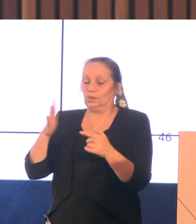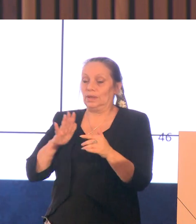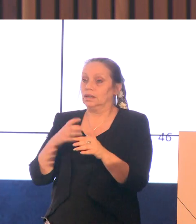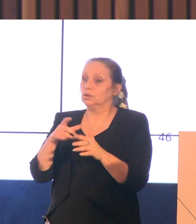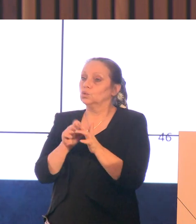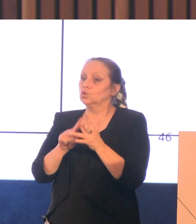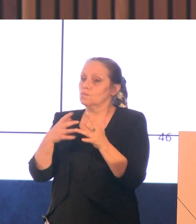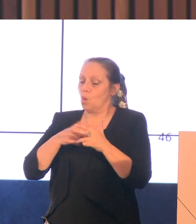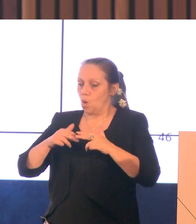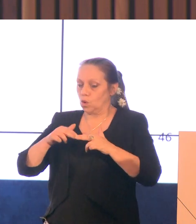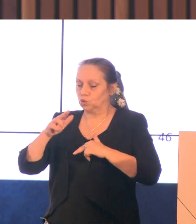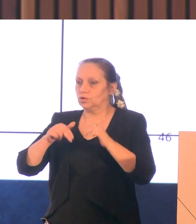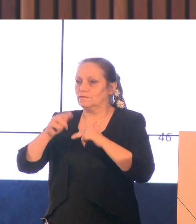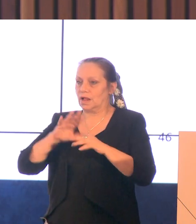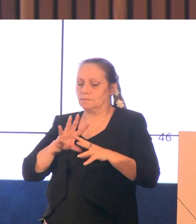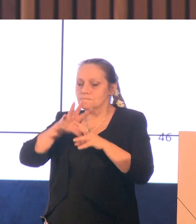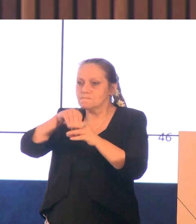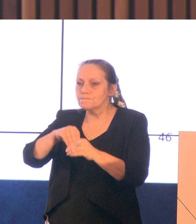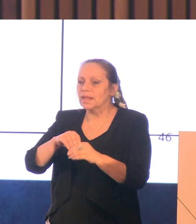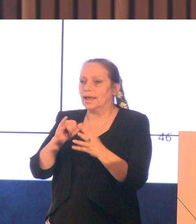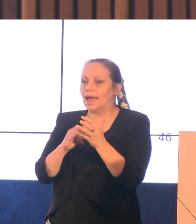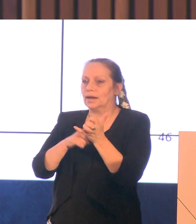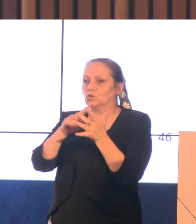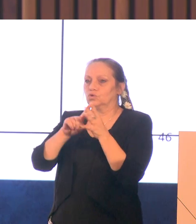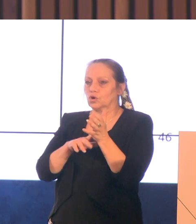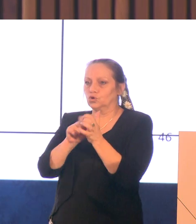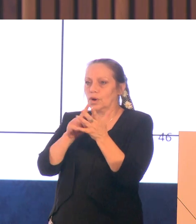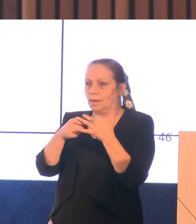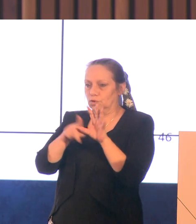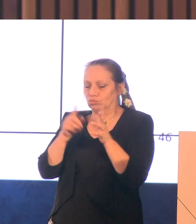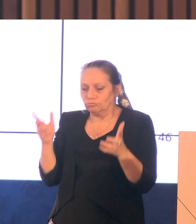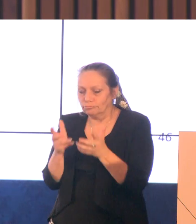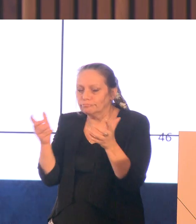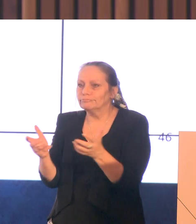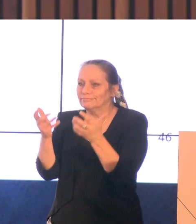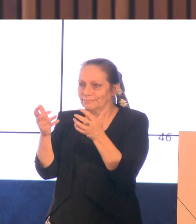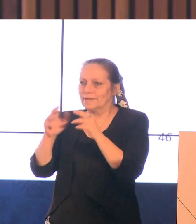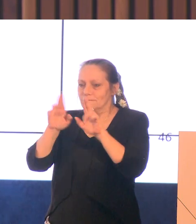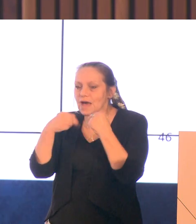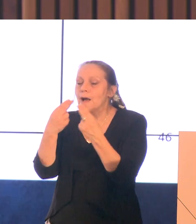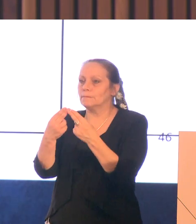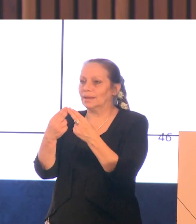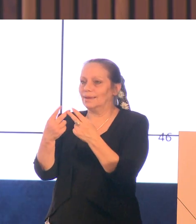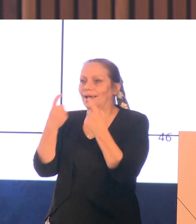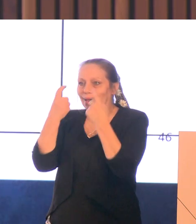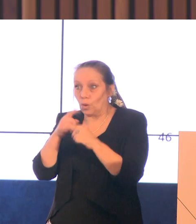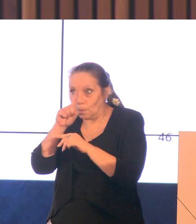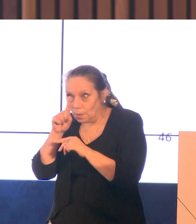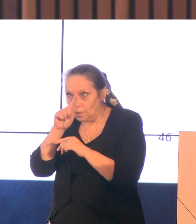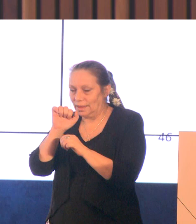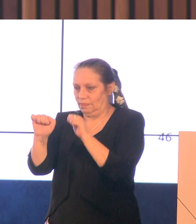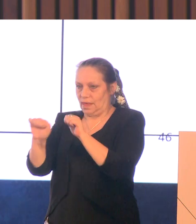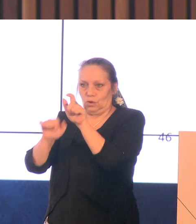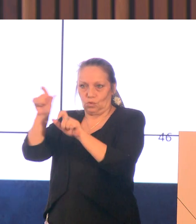much more to build inclusion and social capital, including nurturing and sustaining families and carers in their